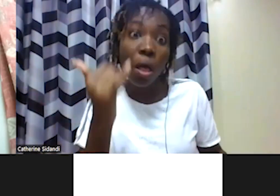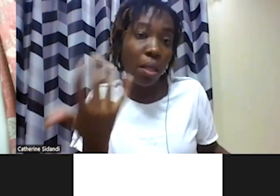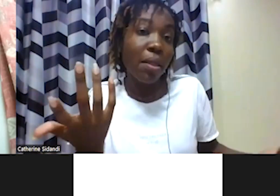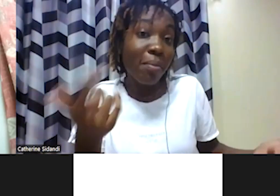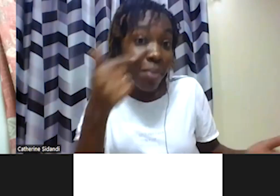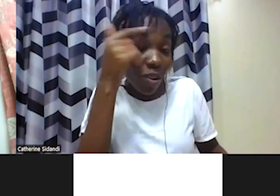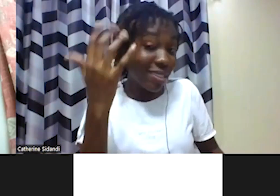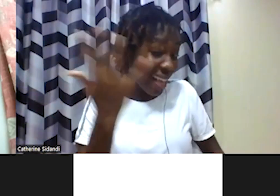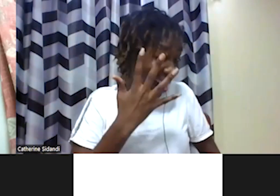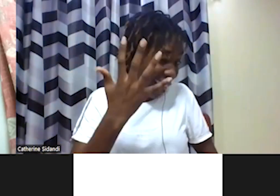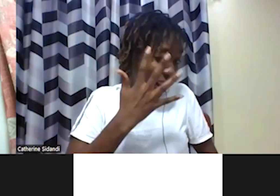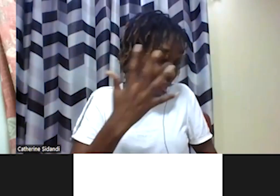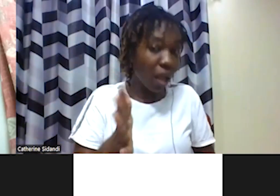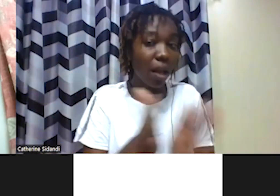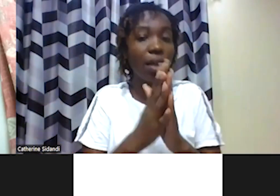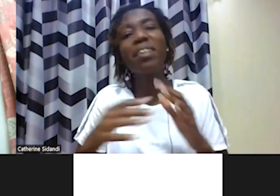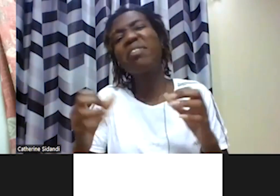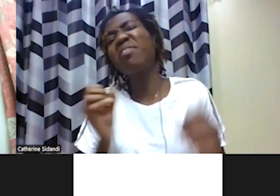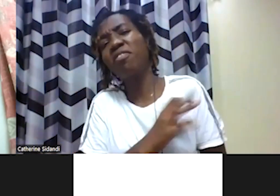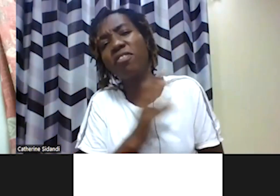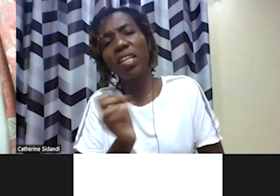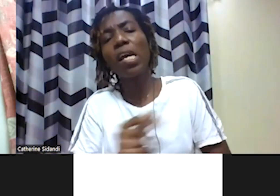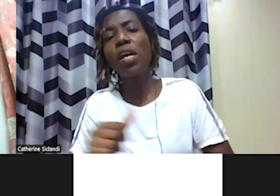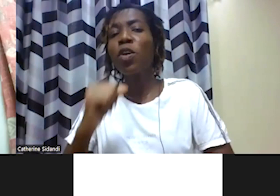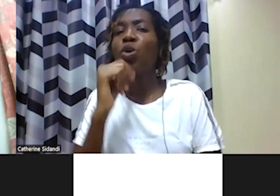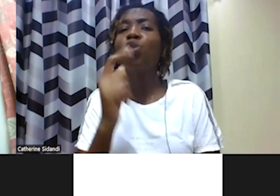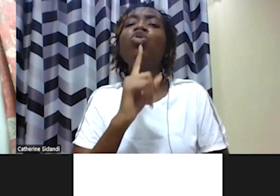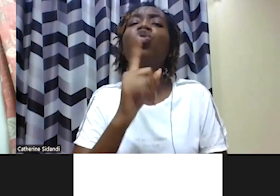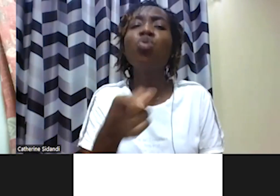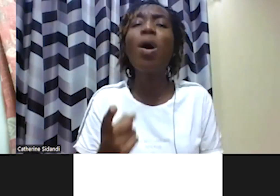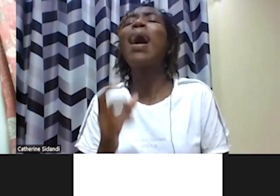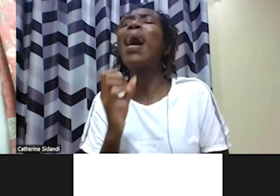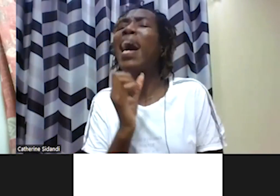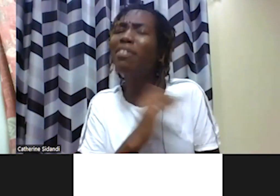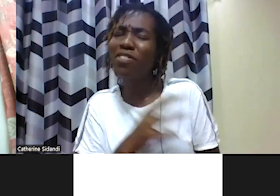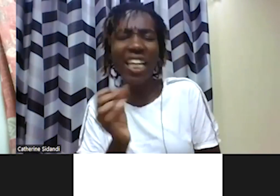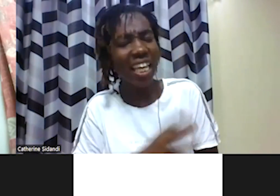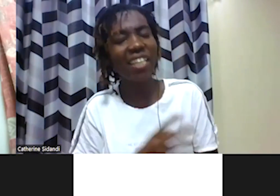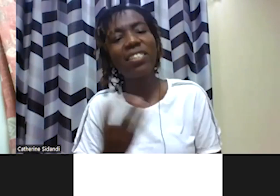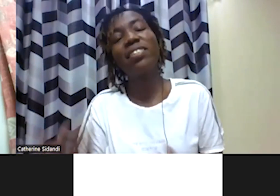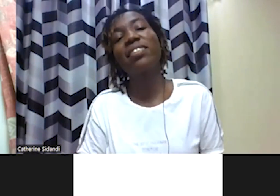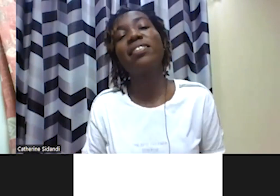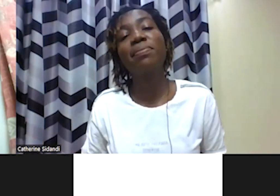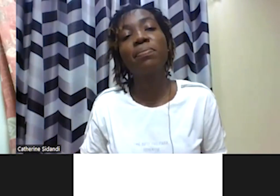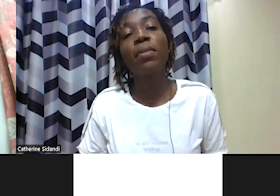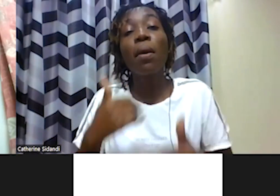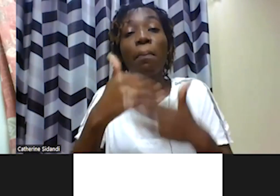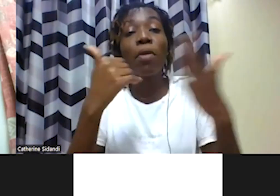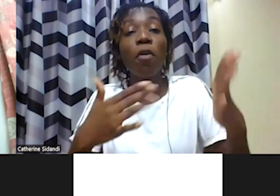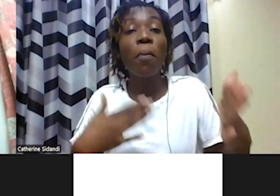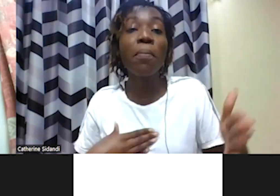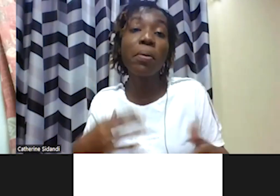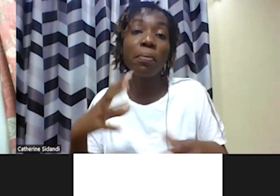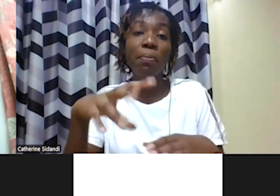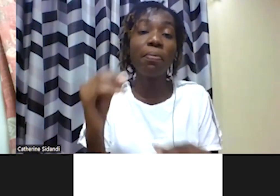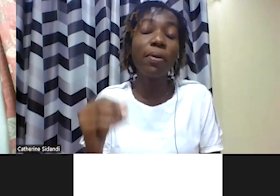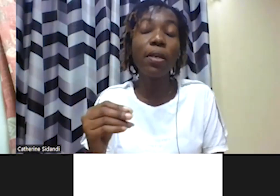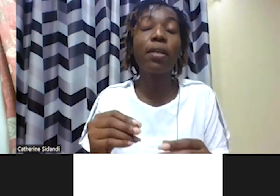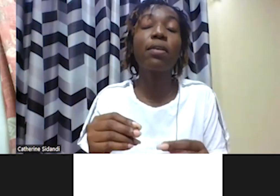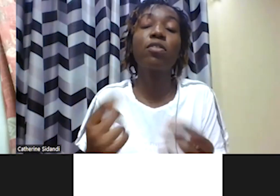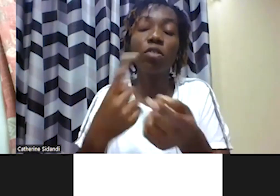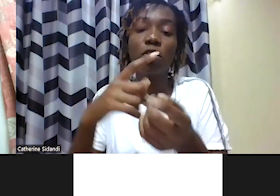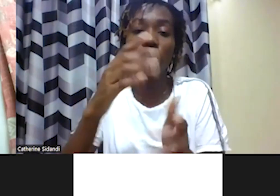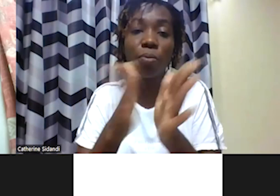of shy, they're timid, they're not so sure, they're afraid. Before I took up the space of talking about the